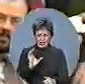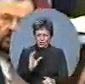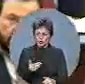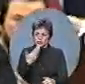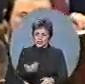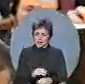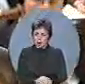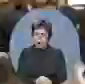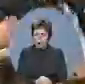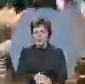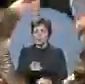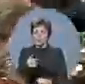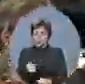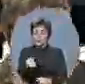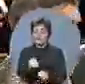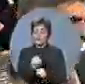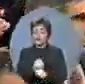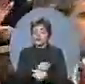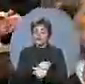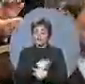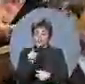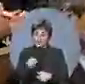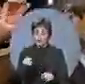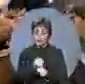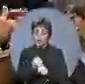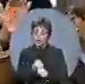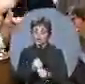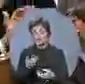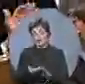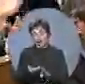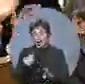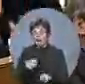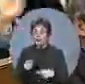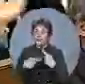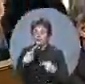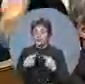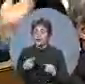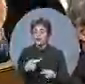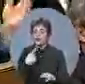that allegation? The Honourable the Government House Leader.